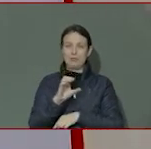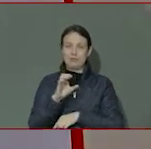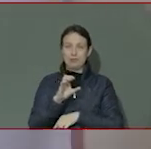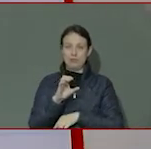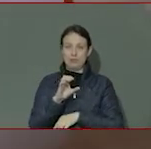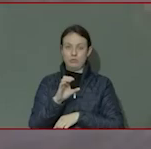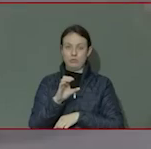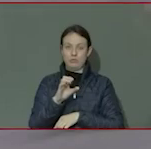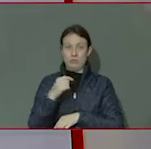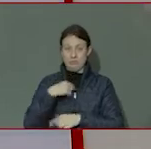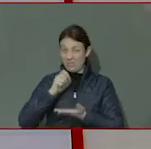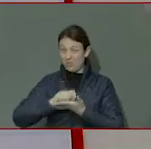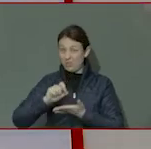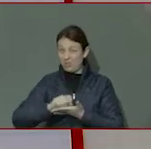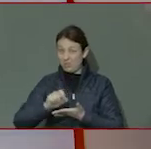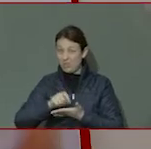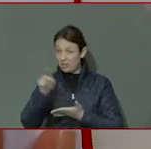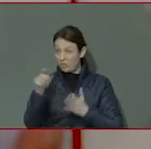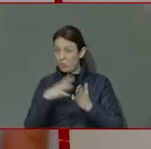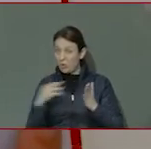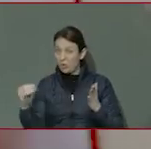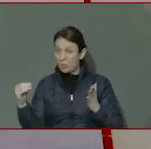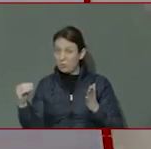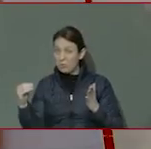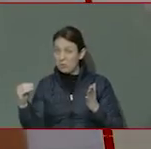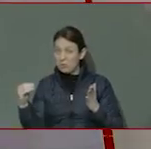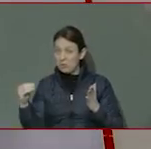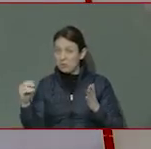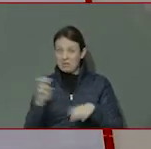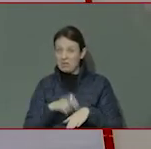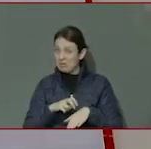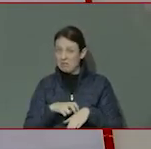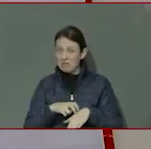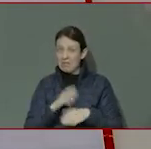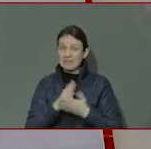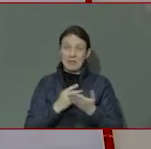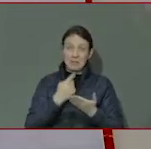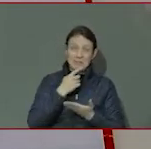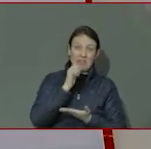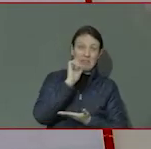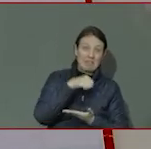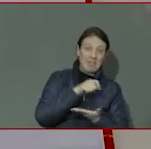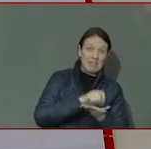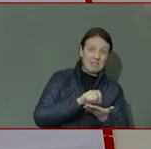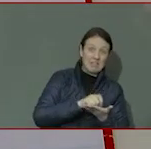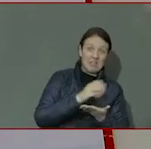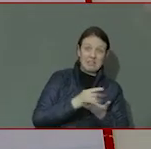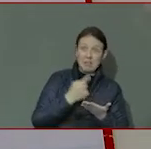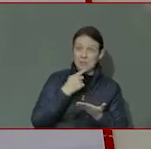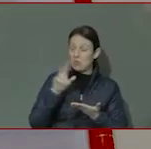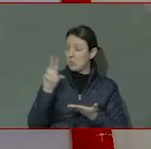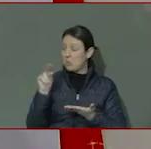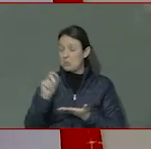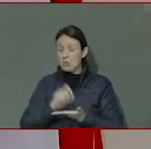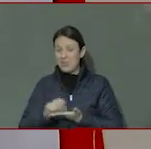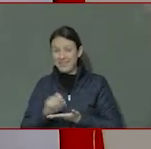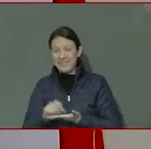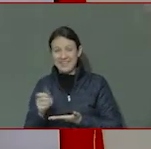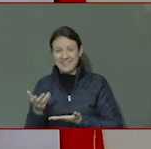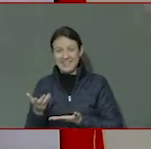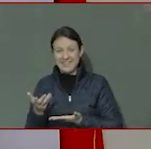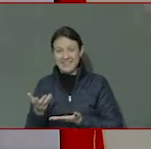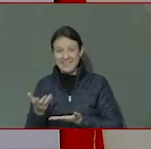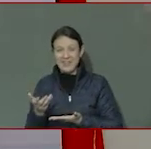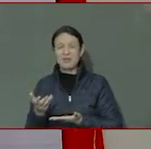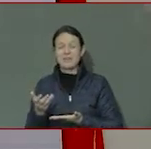you want me to write it down? Not necessary. Some says yes, some says no. Okay,